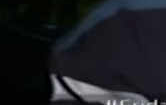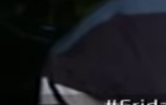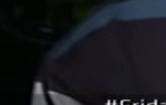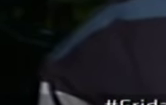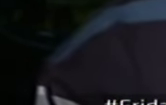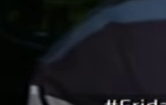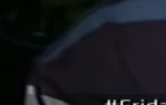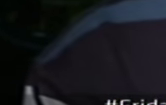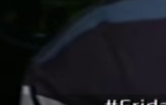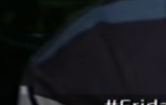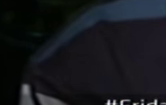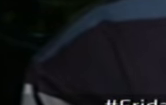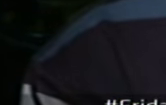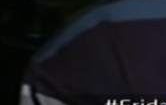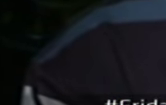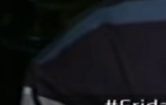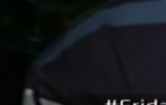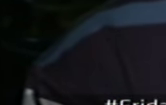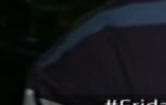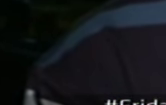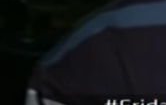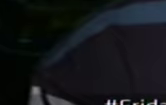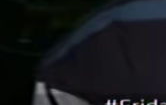Na wanaelea watoto wangapi?